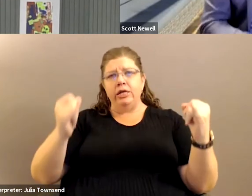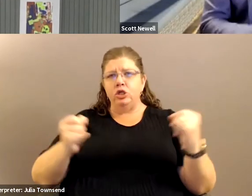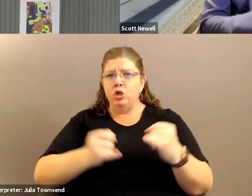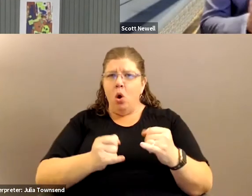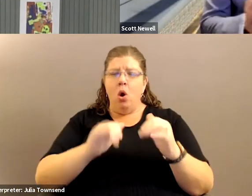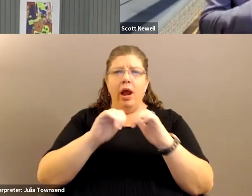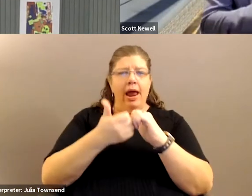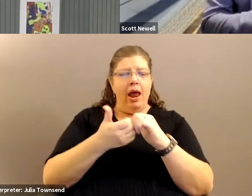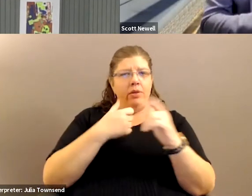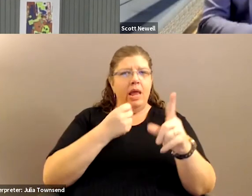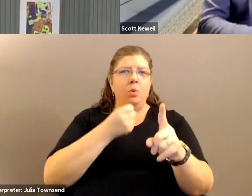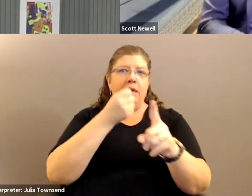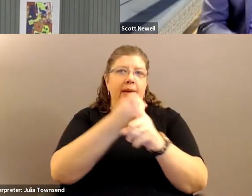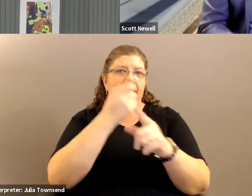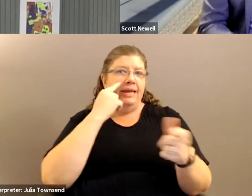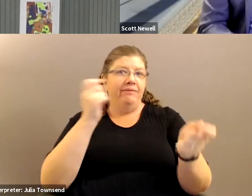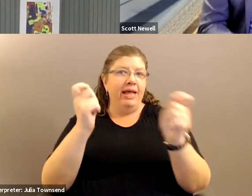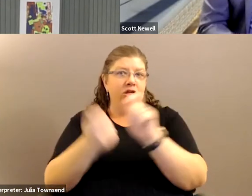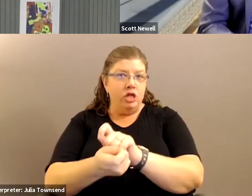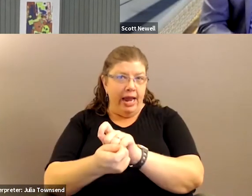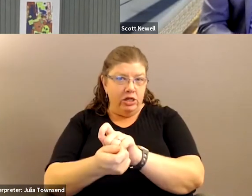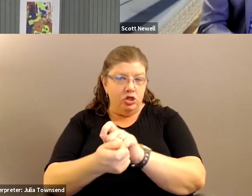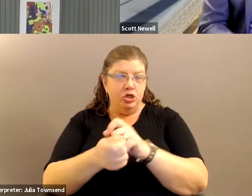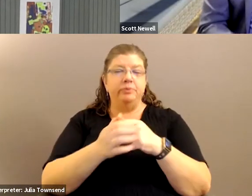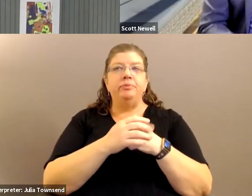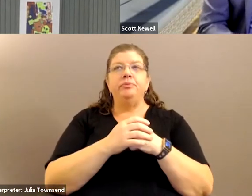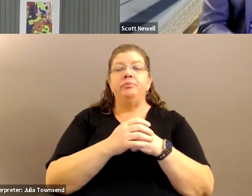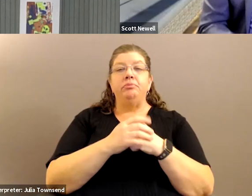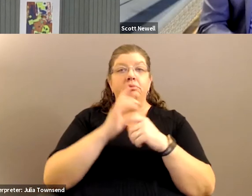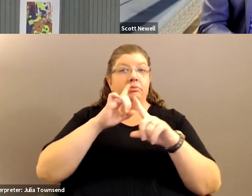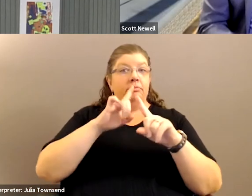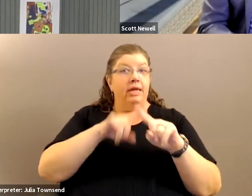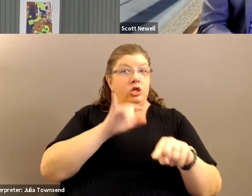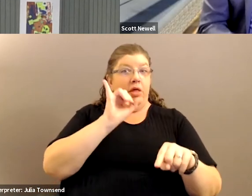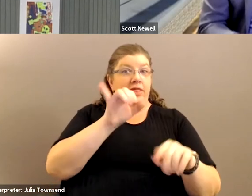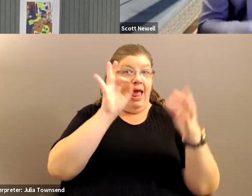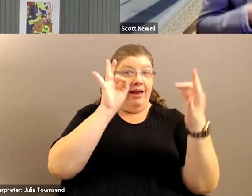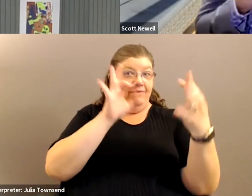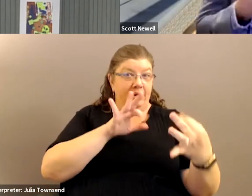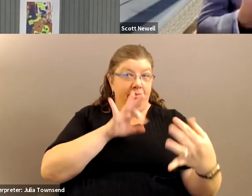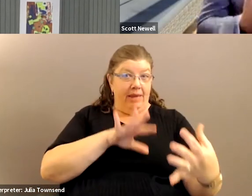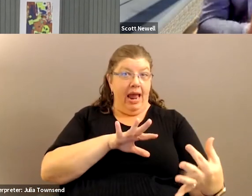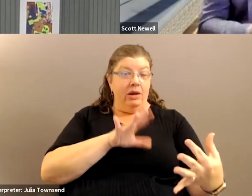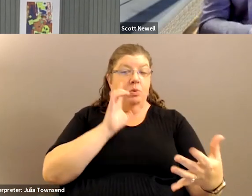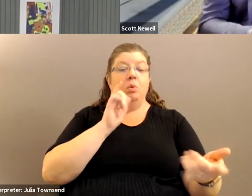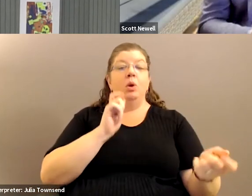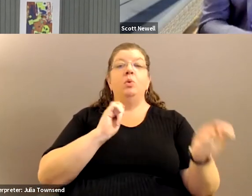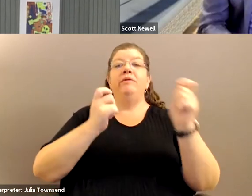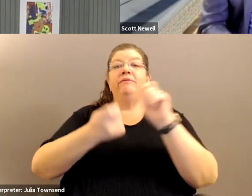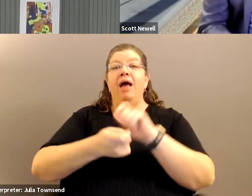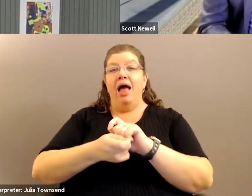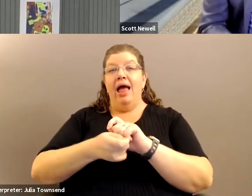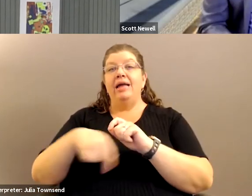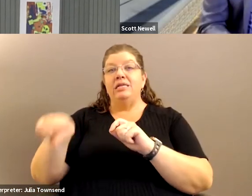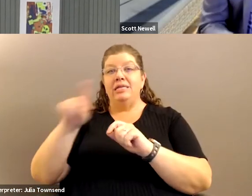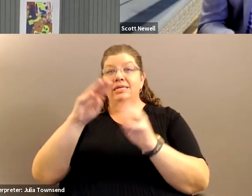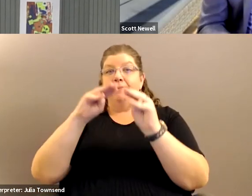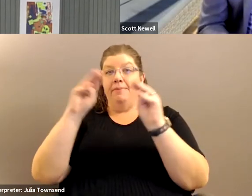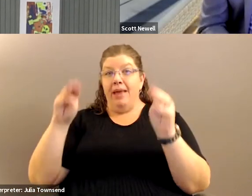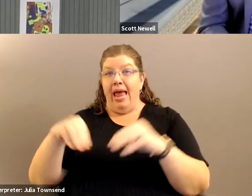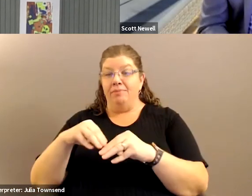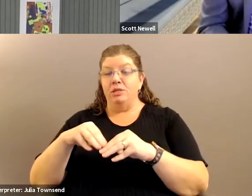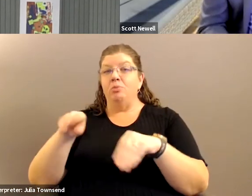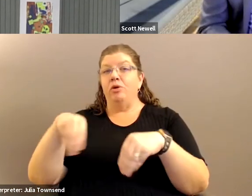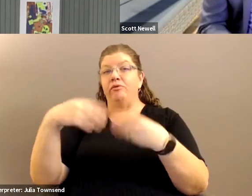might impact if they're changed and then based on that feedback we will revise these maps uh maybe